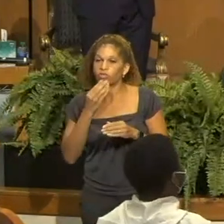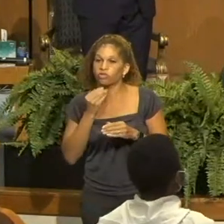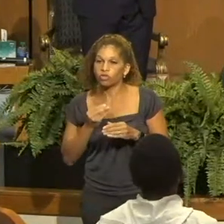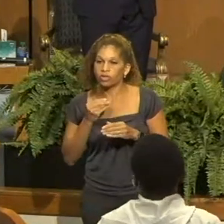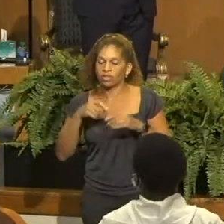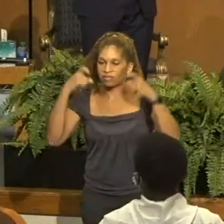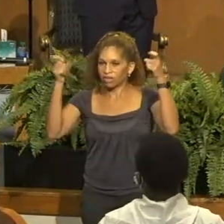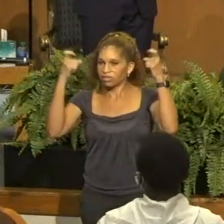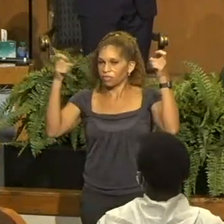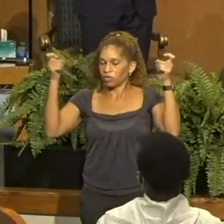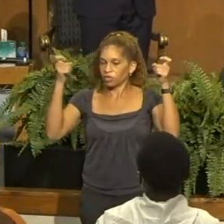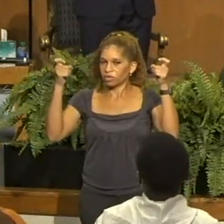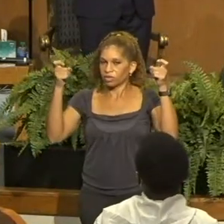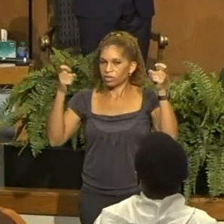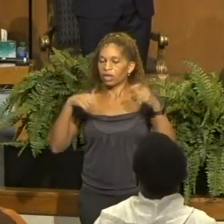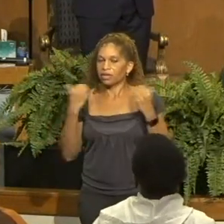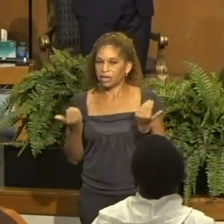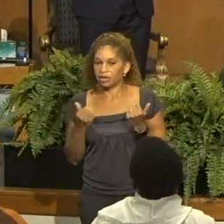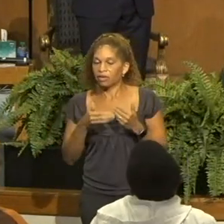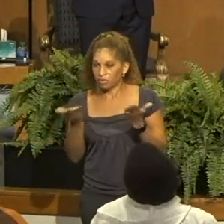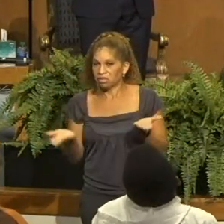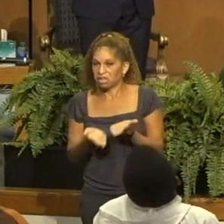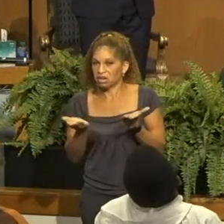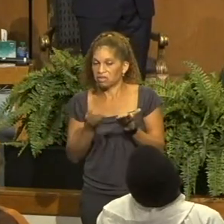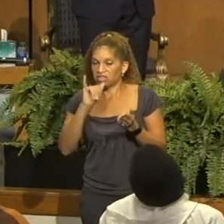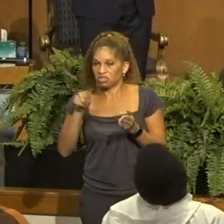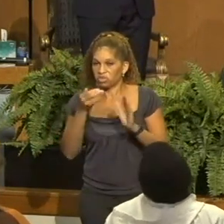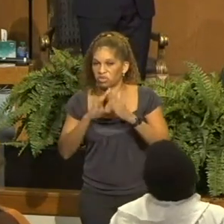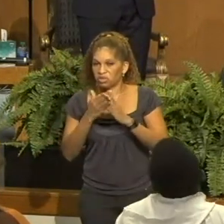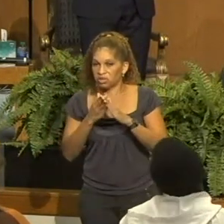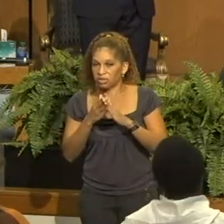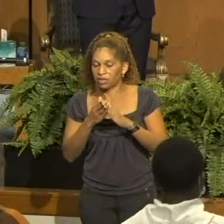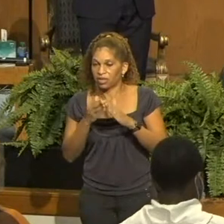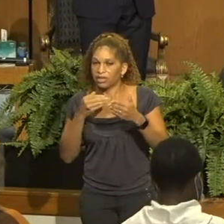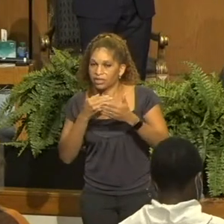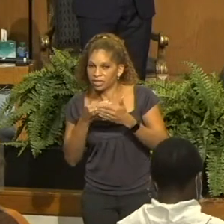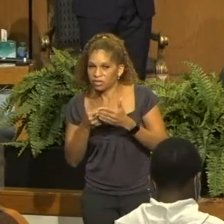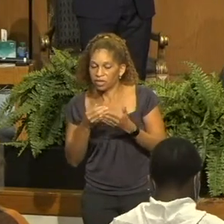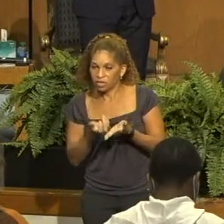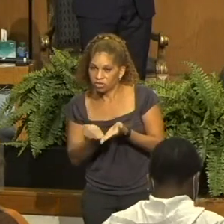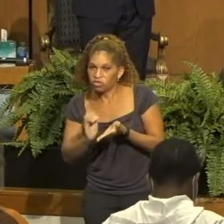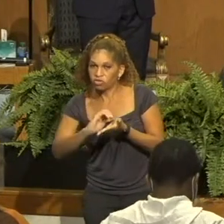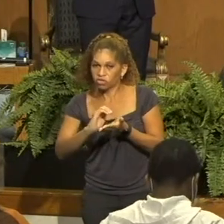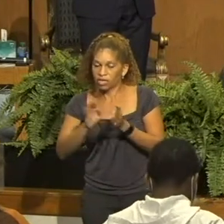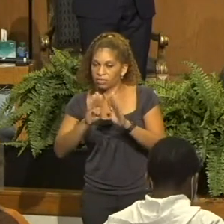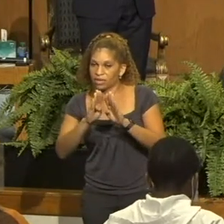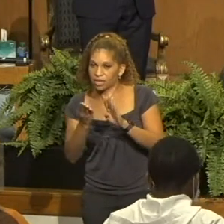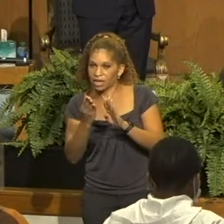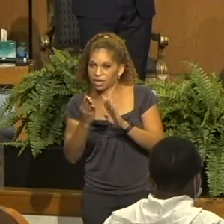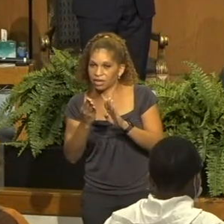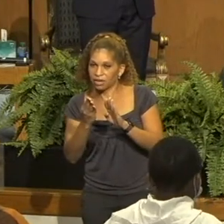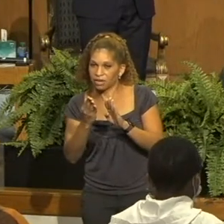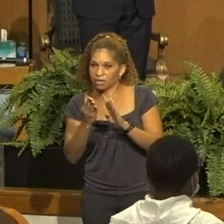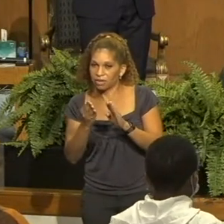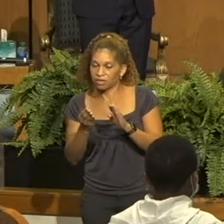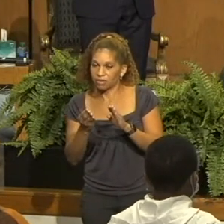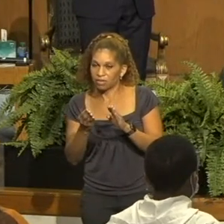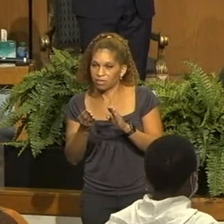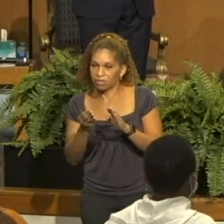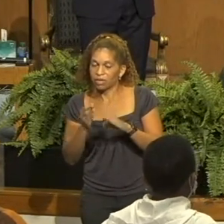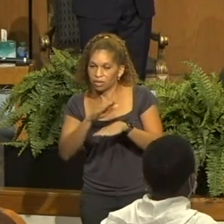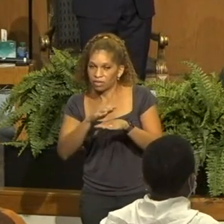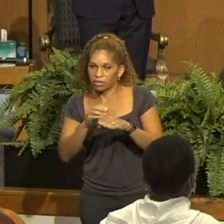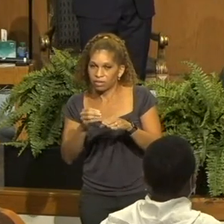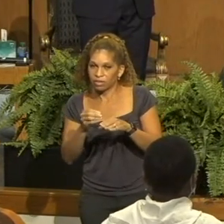festivals. Now there in Jerusalem, near the Sheep Gate, a pool, which is Aramaic, is